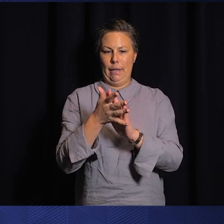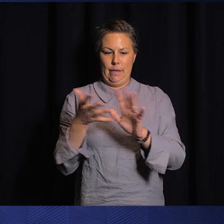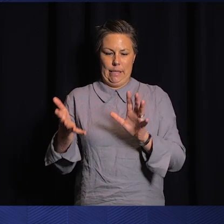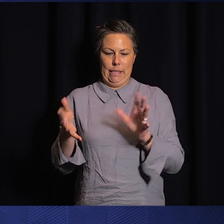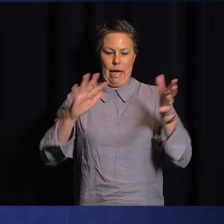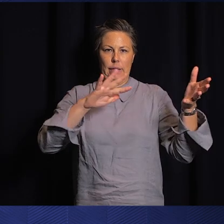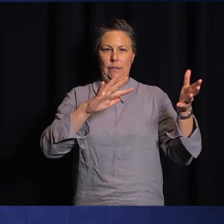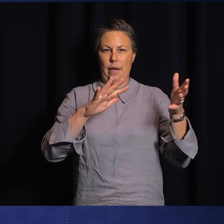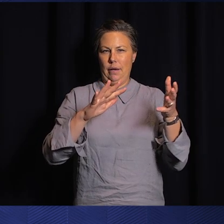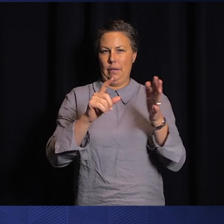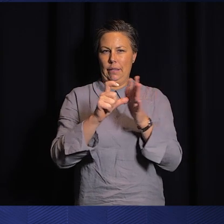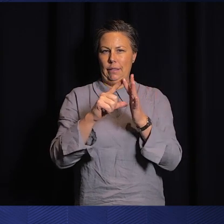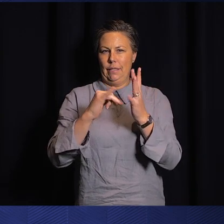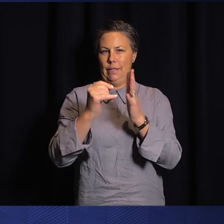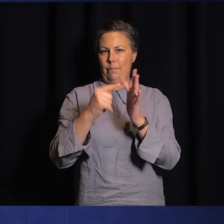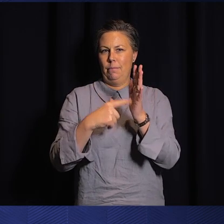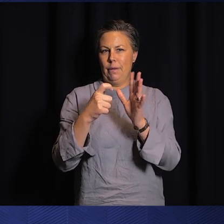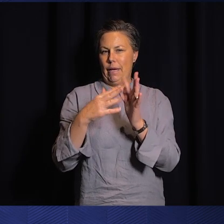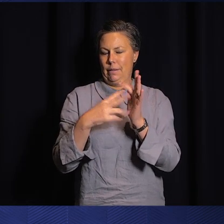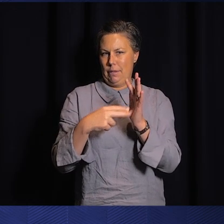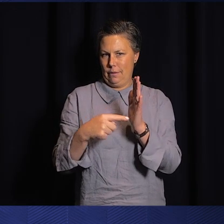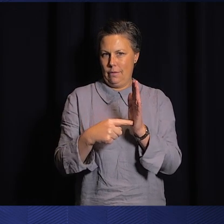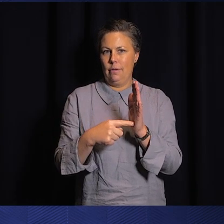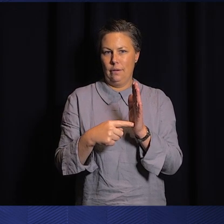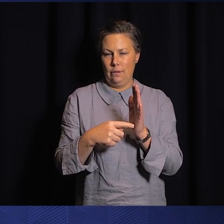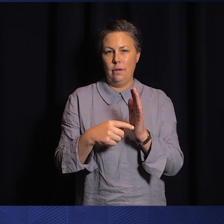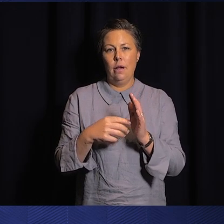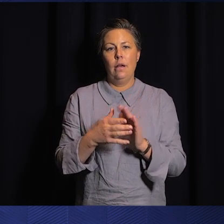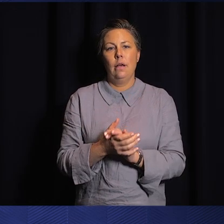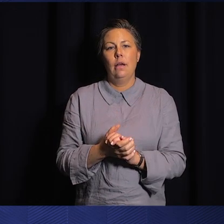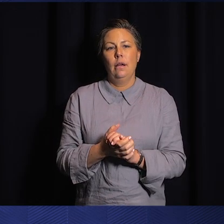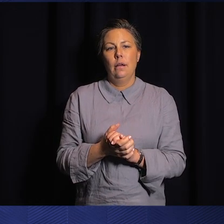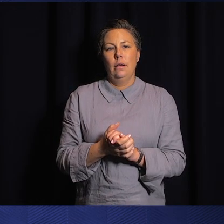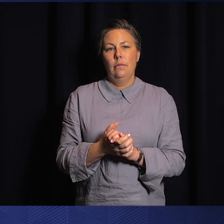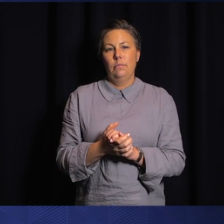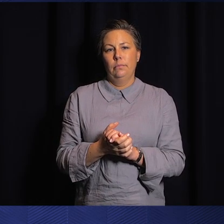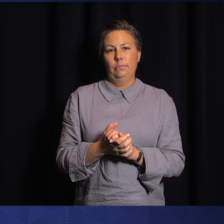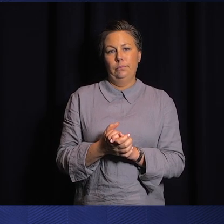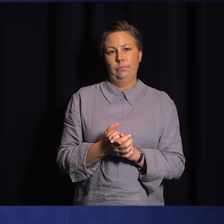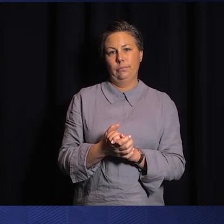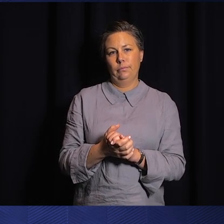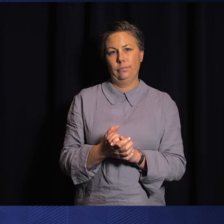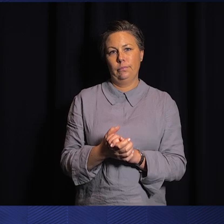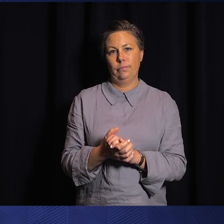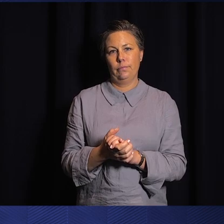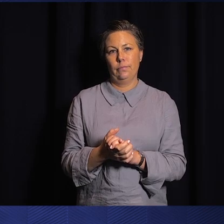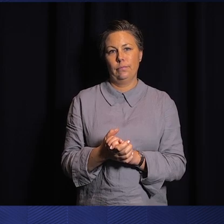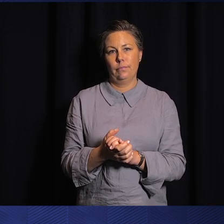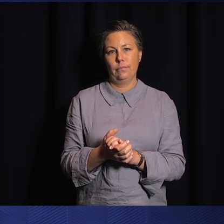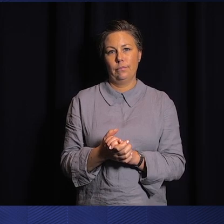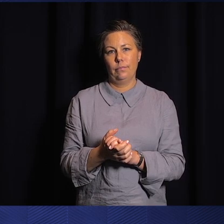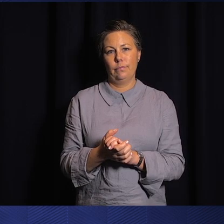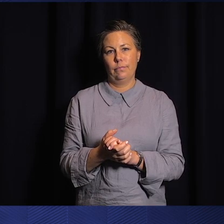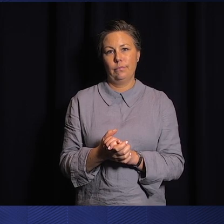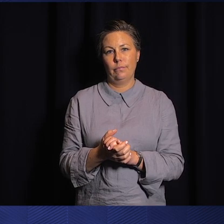displacement, is the fact that it very much closely follows the definition of who is